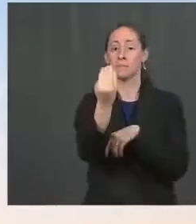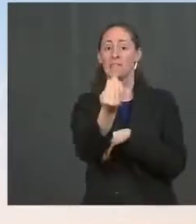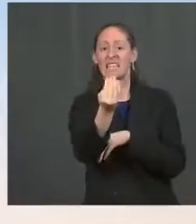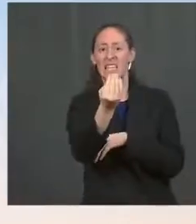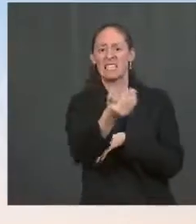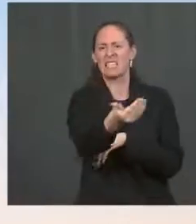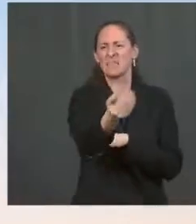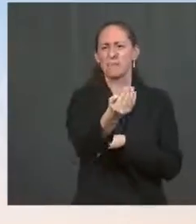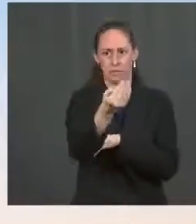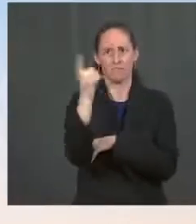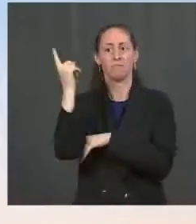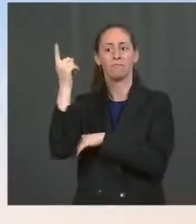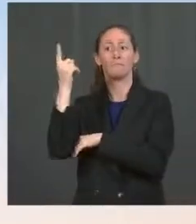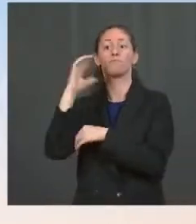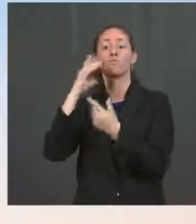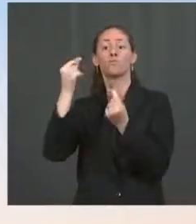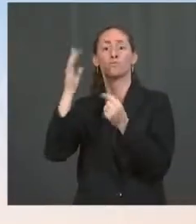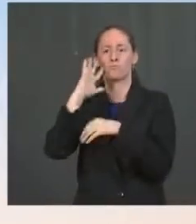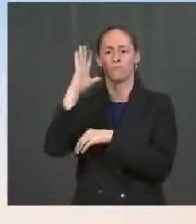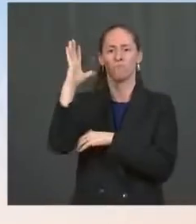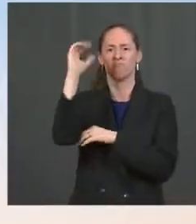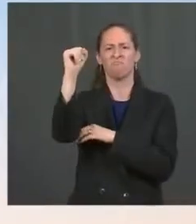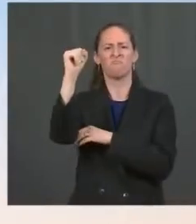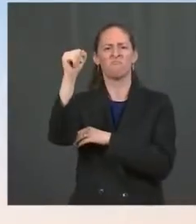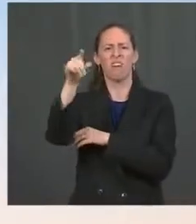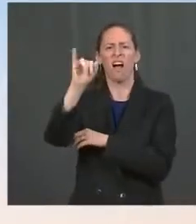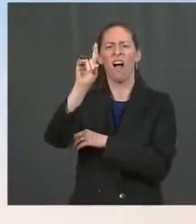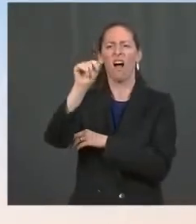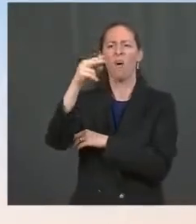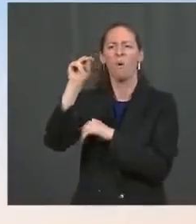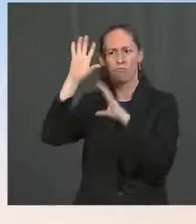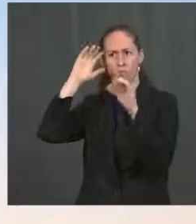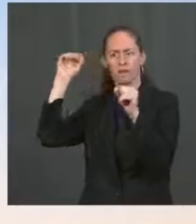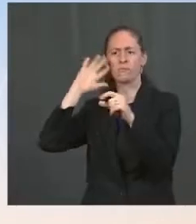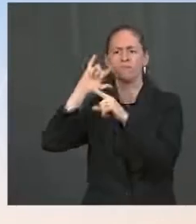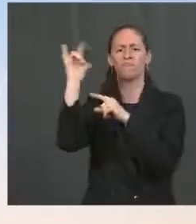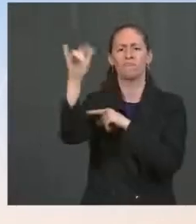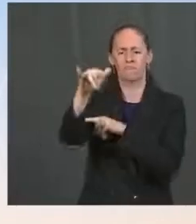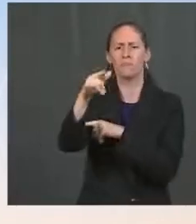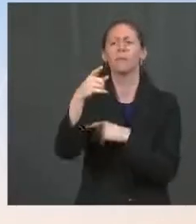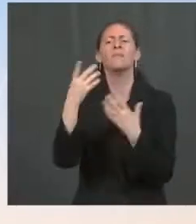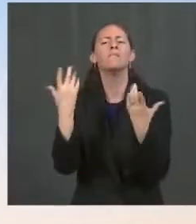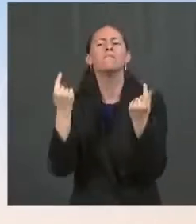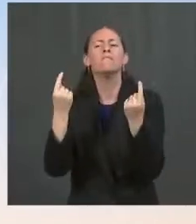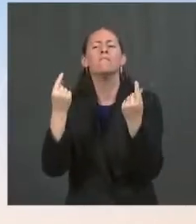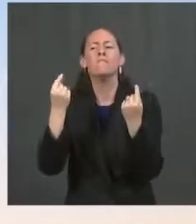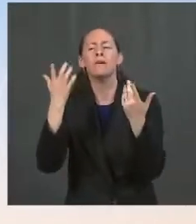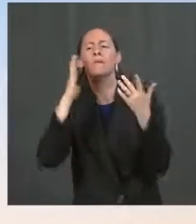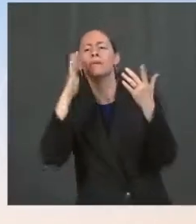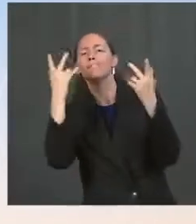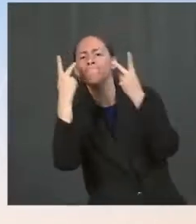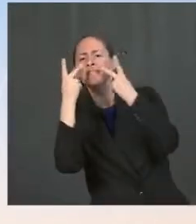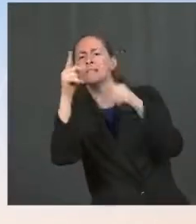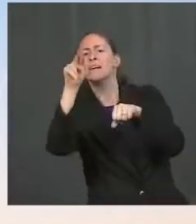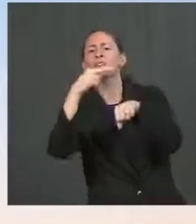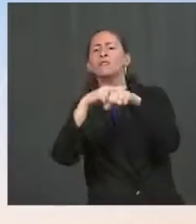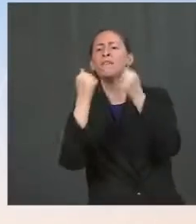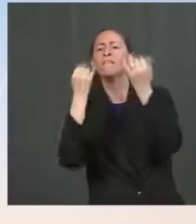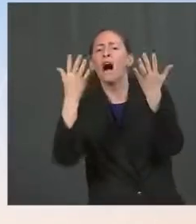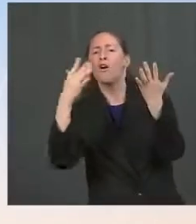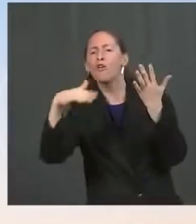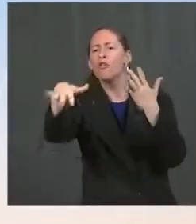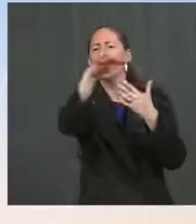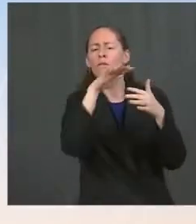Idaho, where he will visit the National Interagency Fire Center, and Sacramento, California, to survey wildfire damage. Long